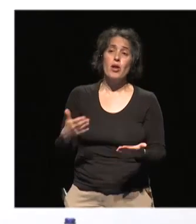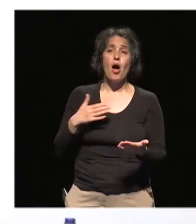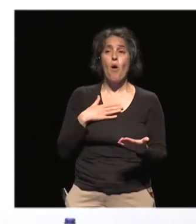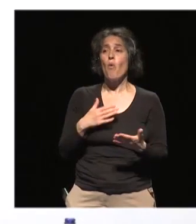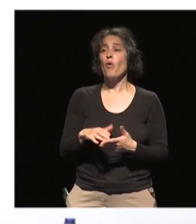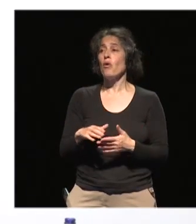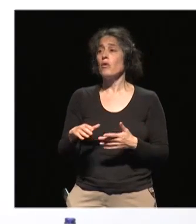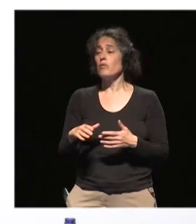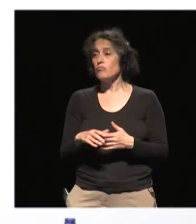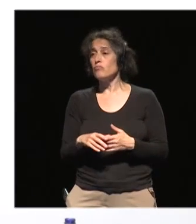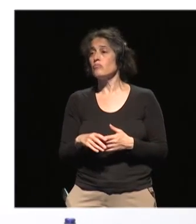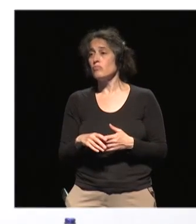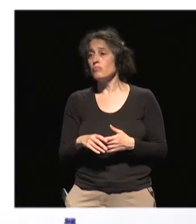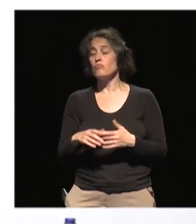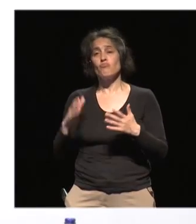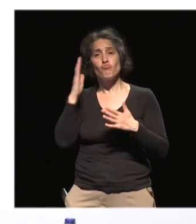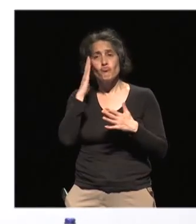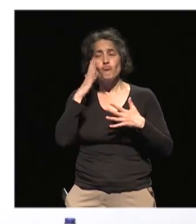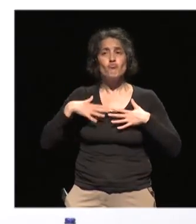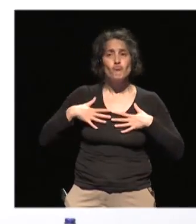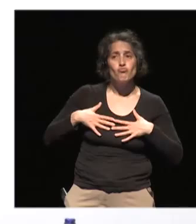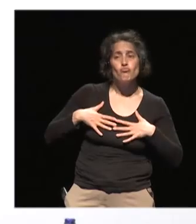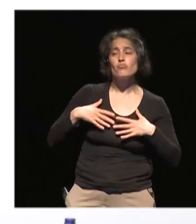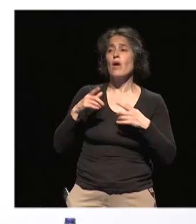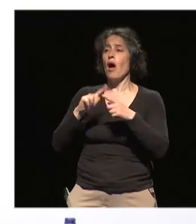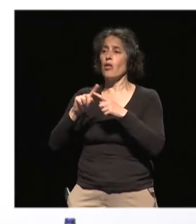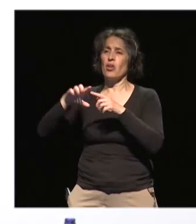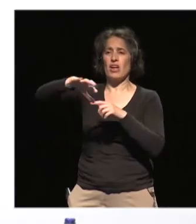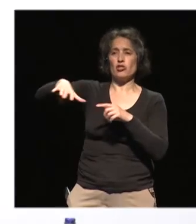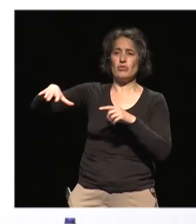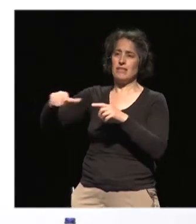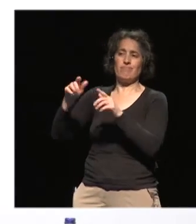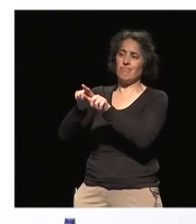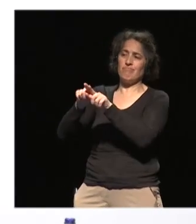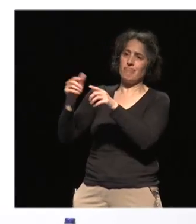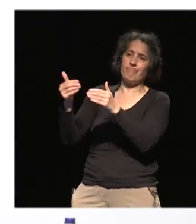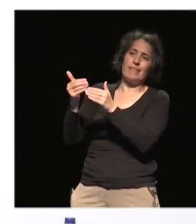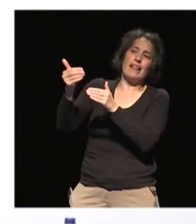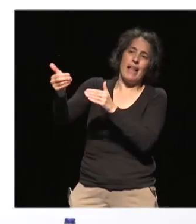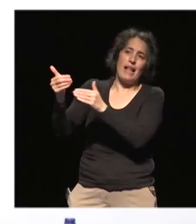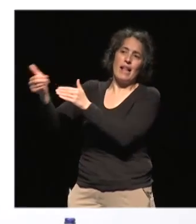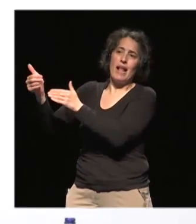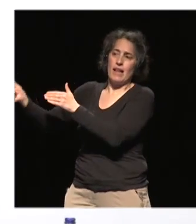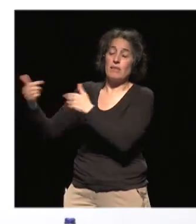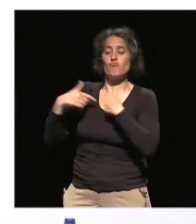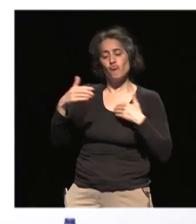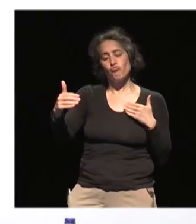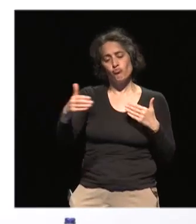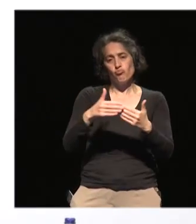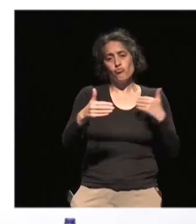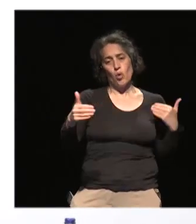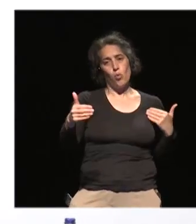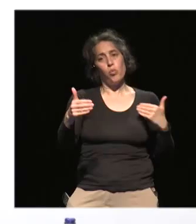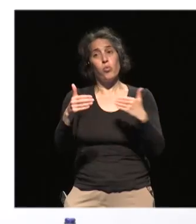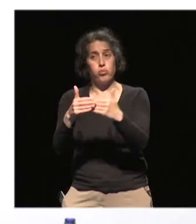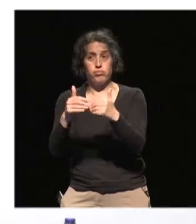the areas are still gray. And then, of course, there is the aspect of the means of implementation,